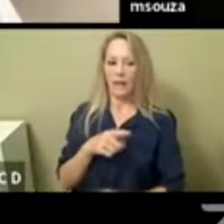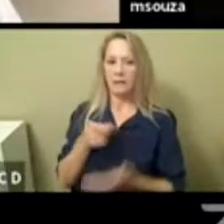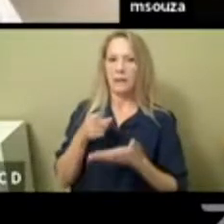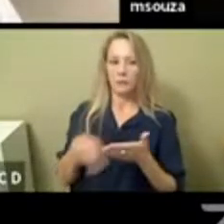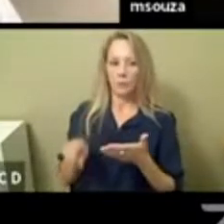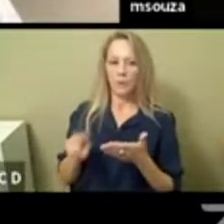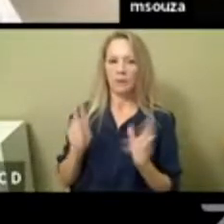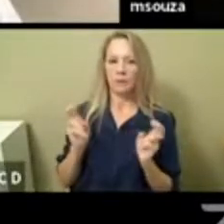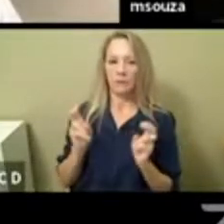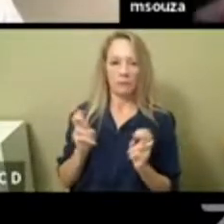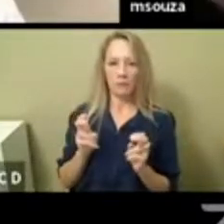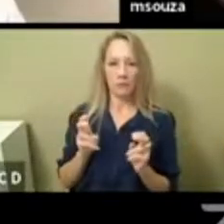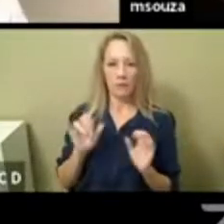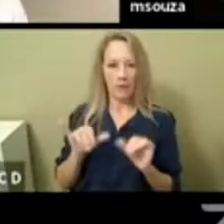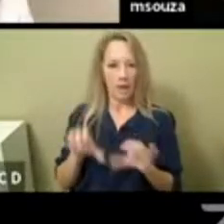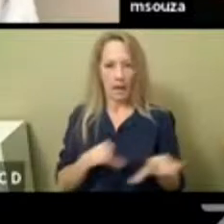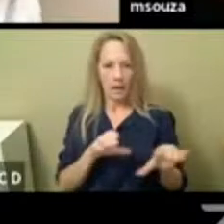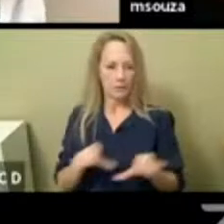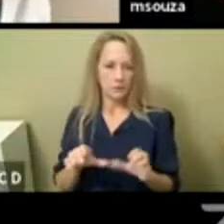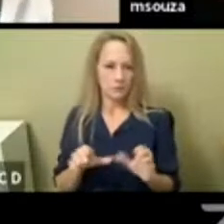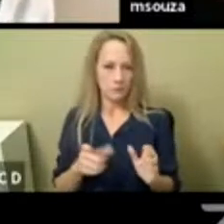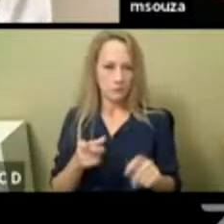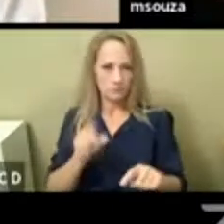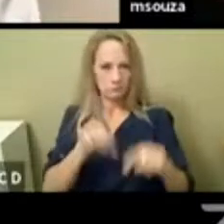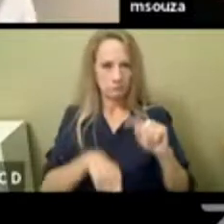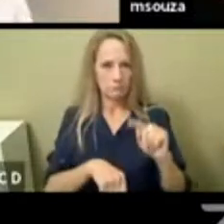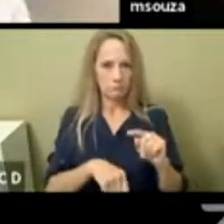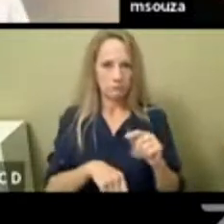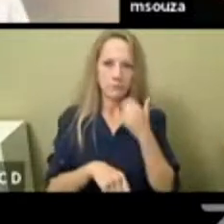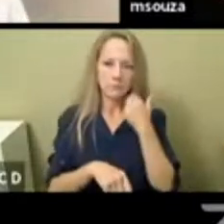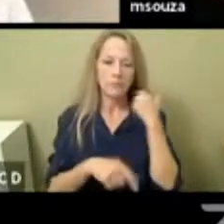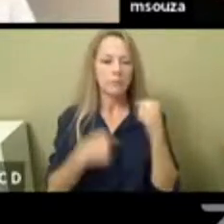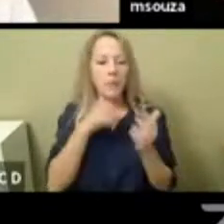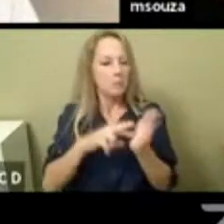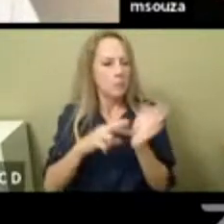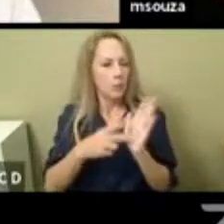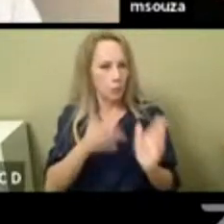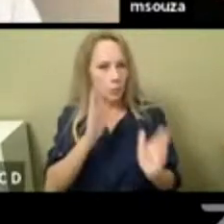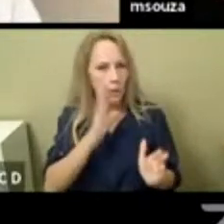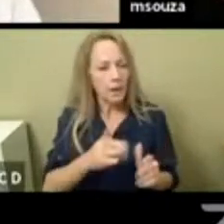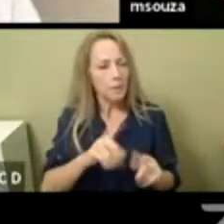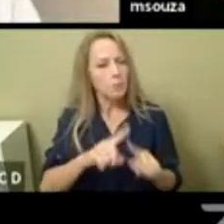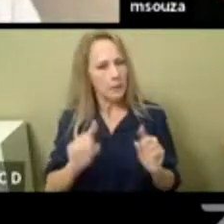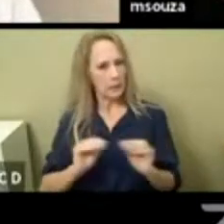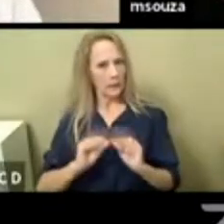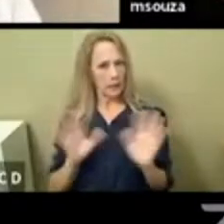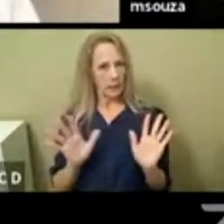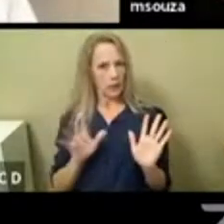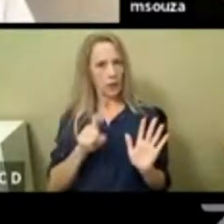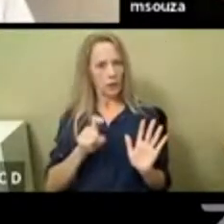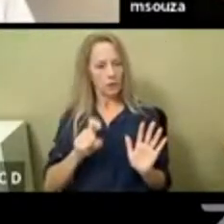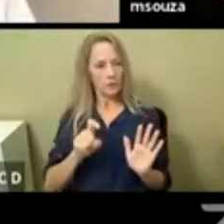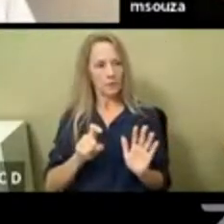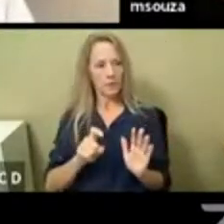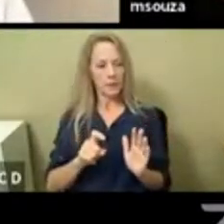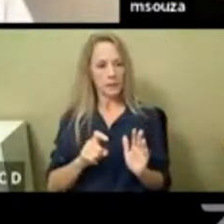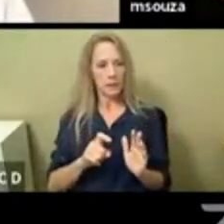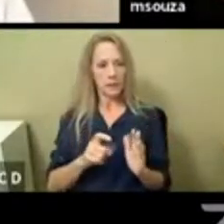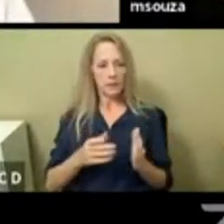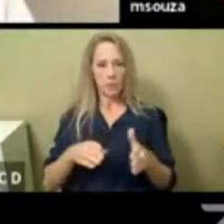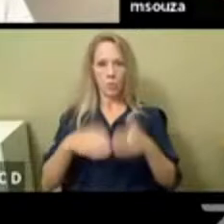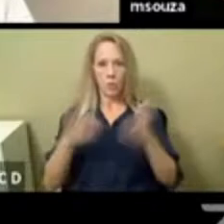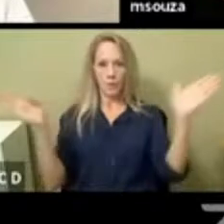for instance, or something like that. I'm not suggesting you would, but I want to be clear that you need to be very, very open